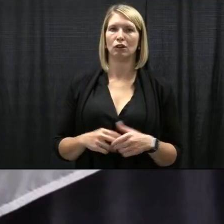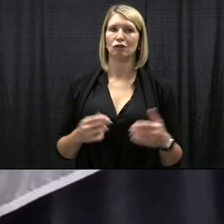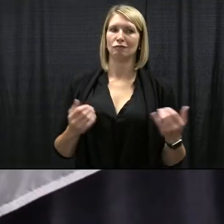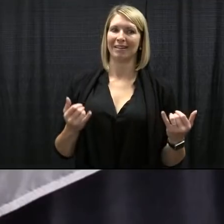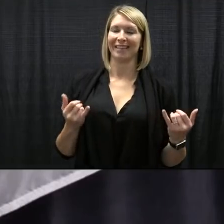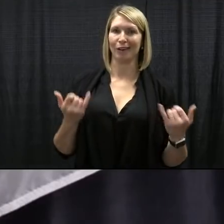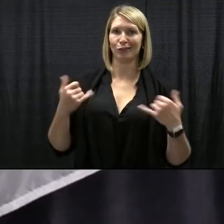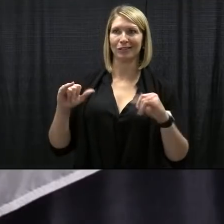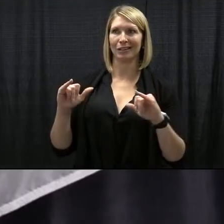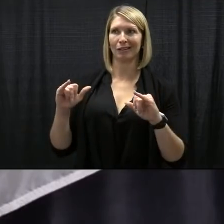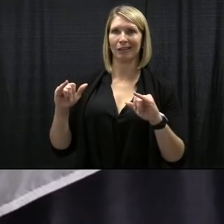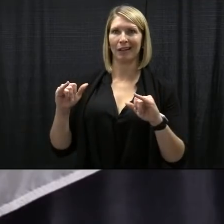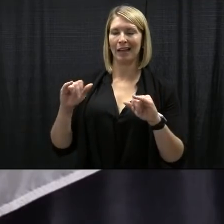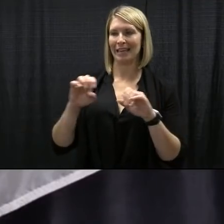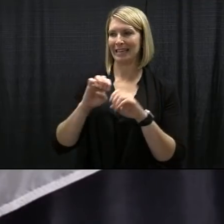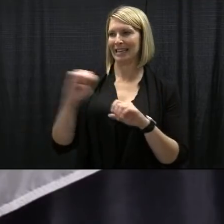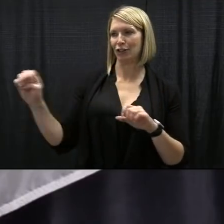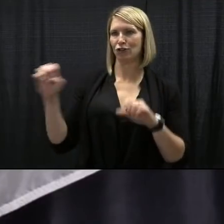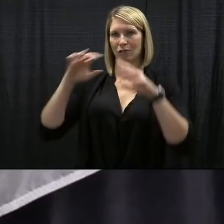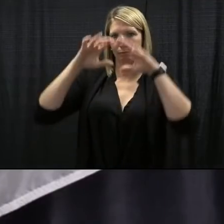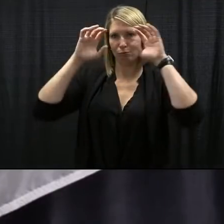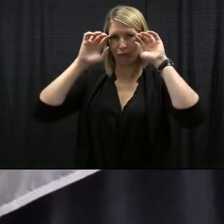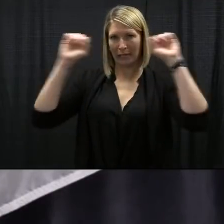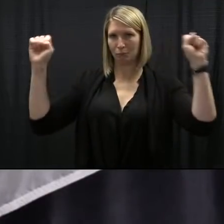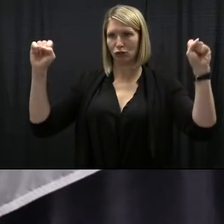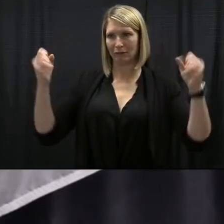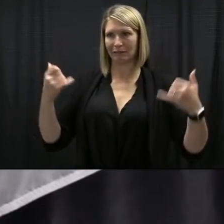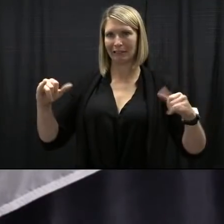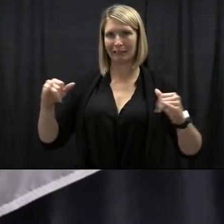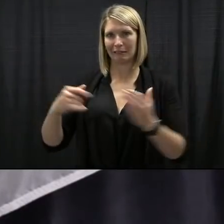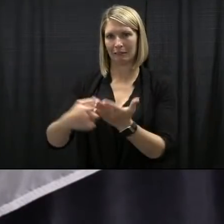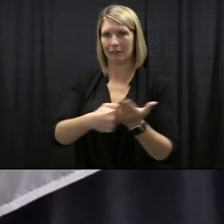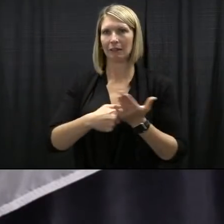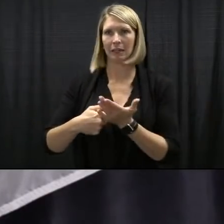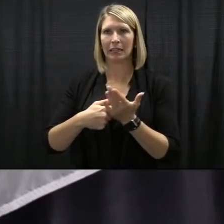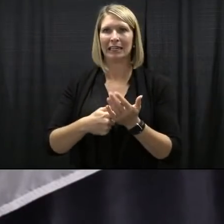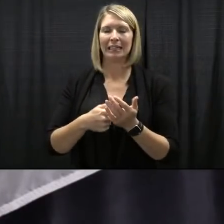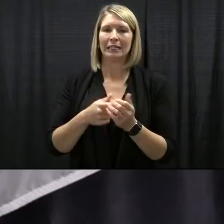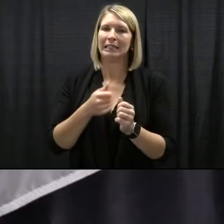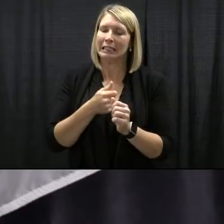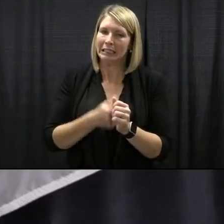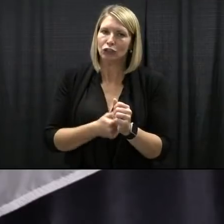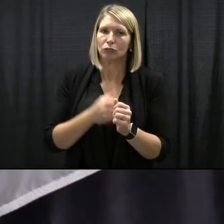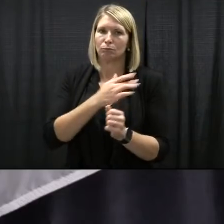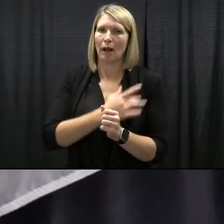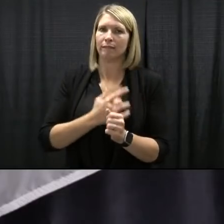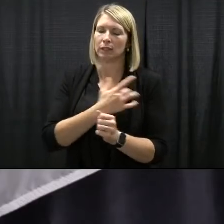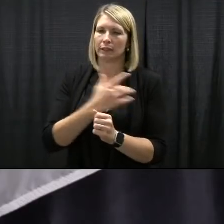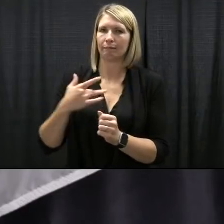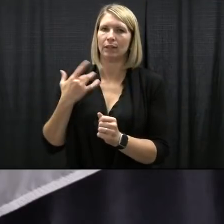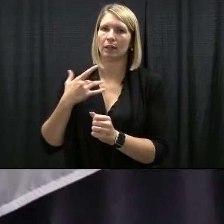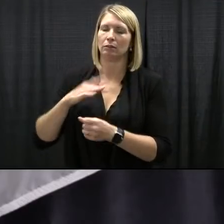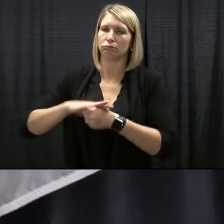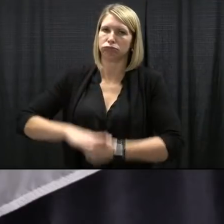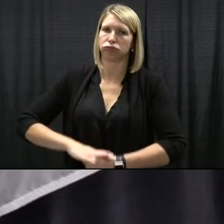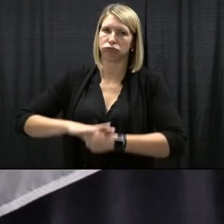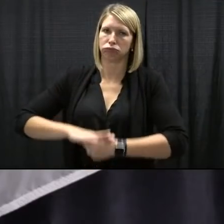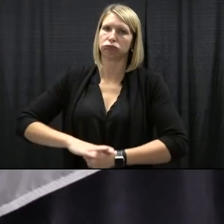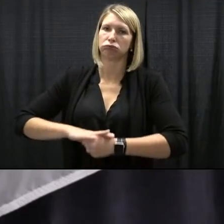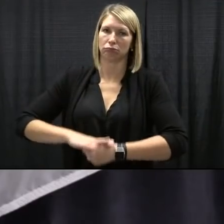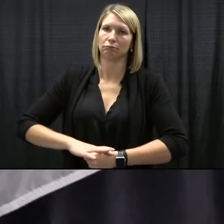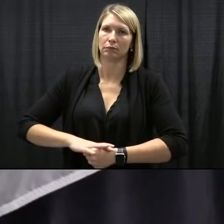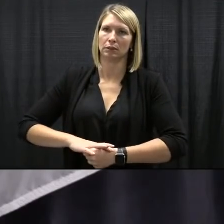Conference. We discussed it this morning. Obviously, every jurisdiction's feeling the COVID crunch. And